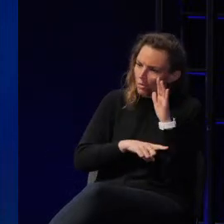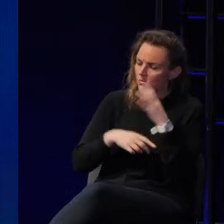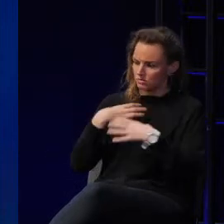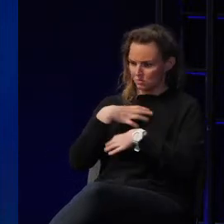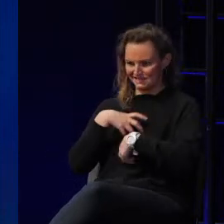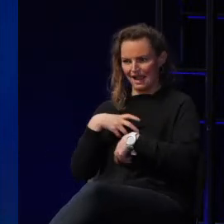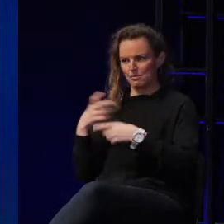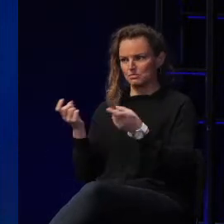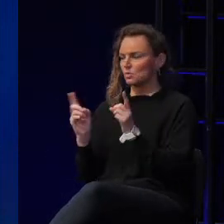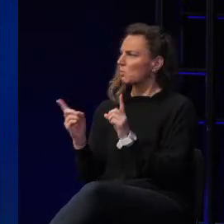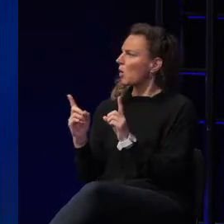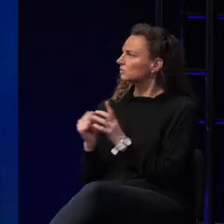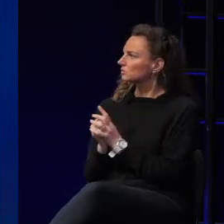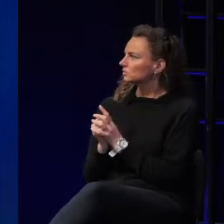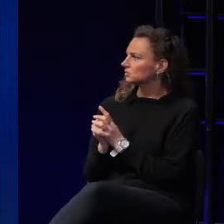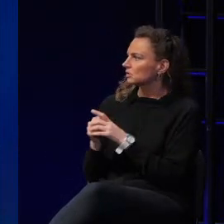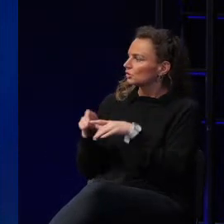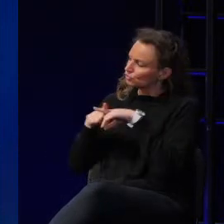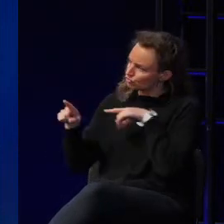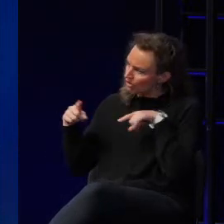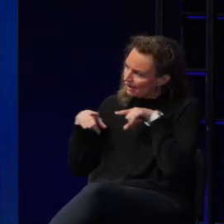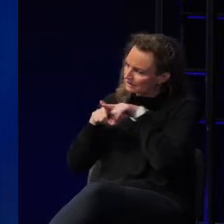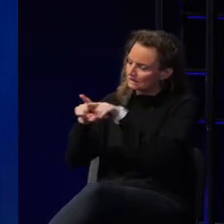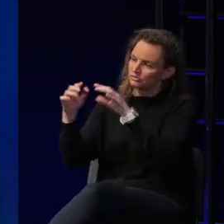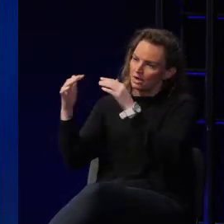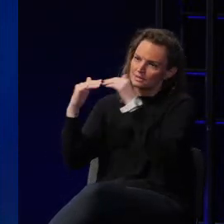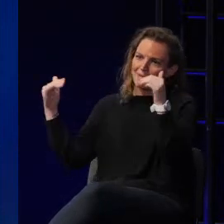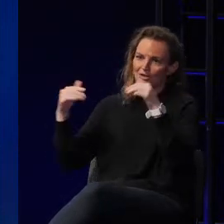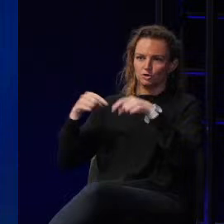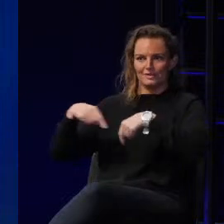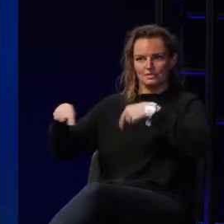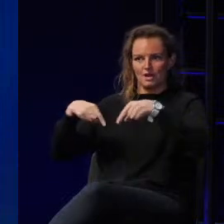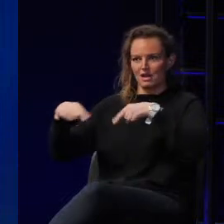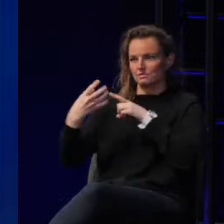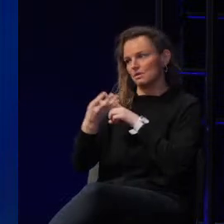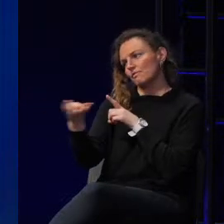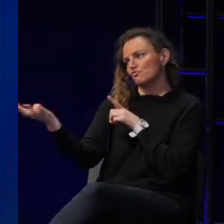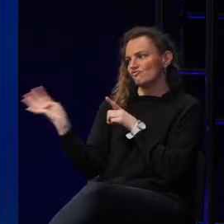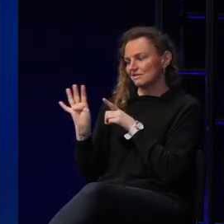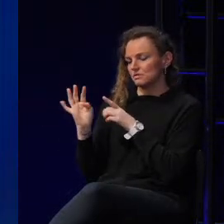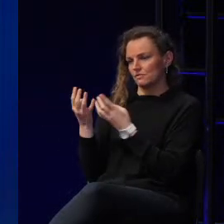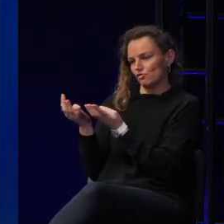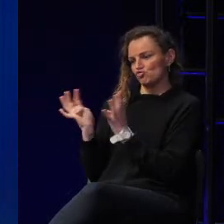adapt, to synchronize this with the director and the rest of the crew?